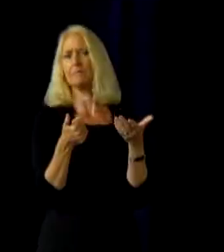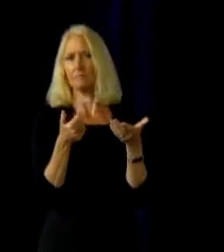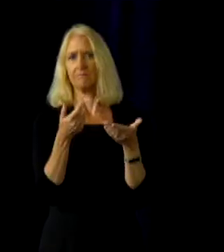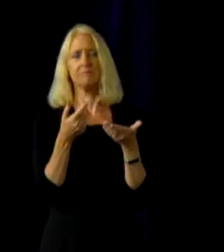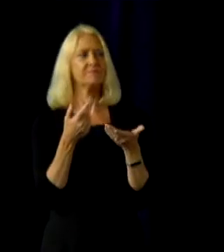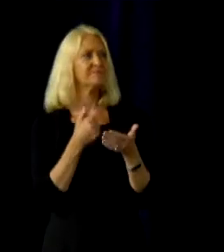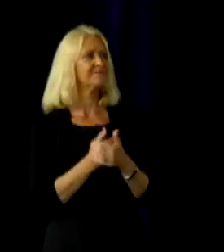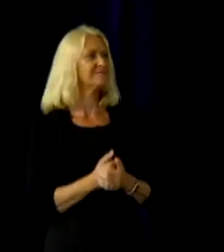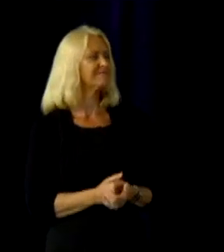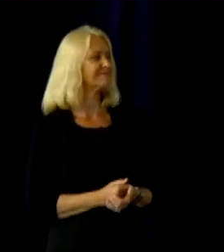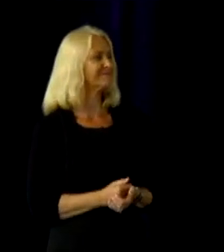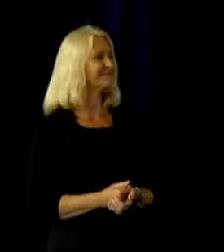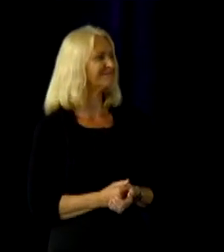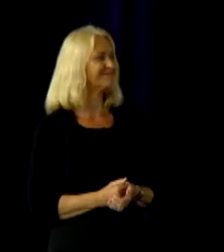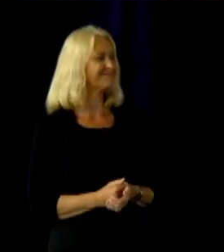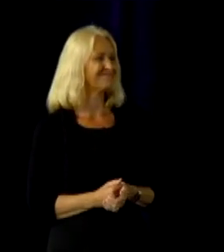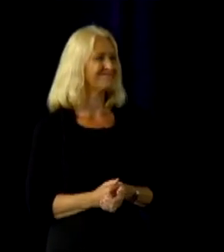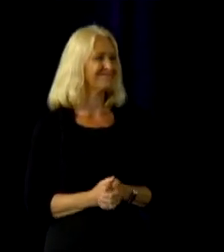Dr. Moore.